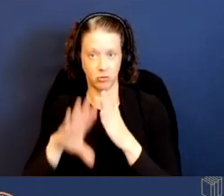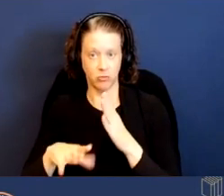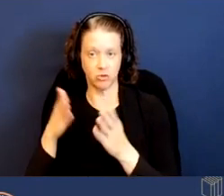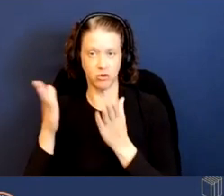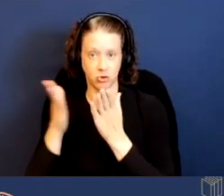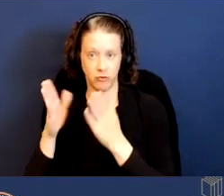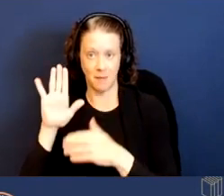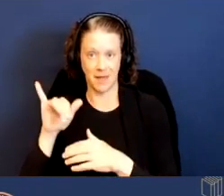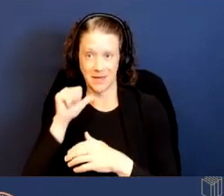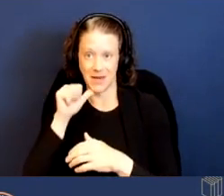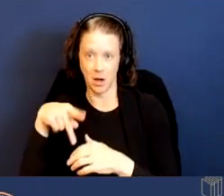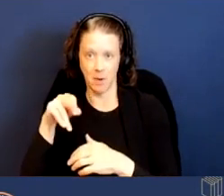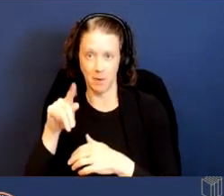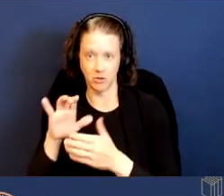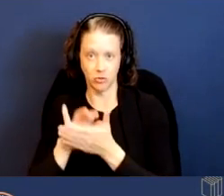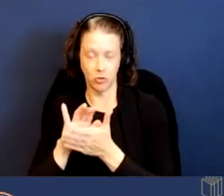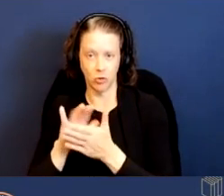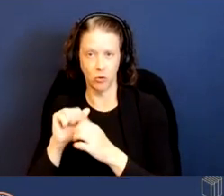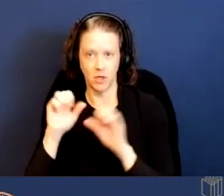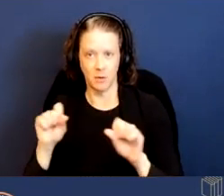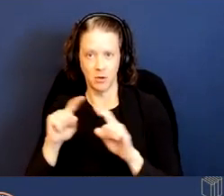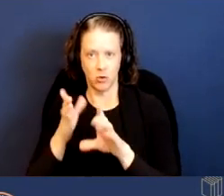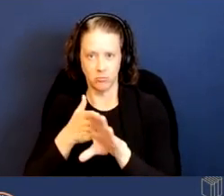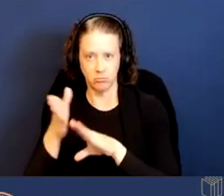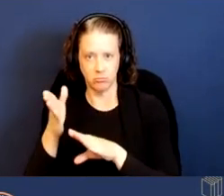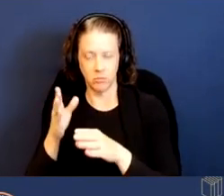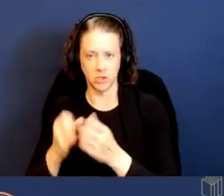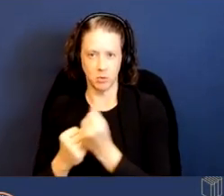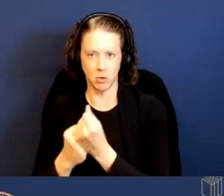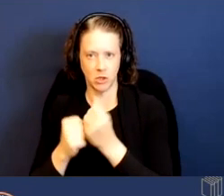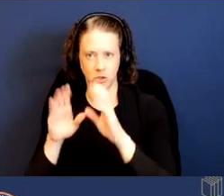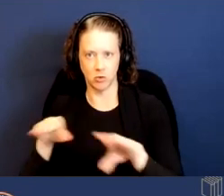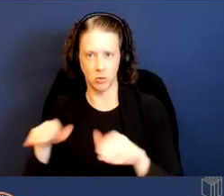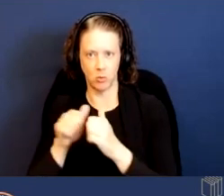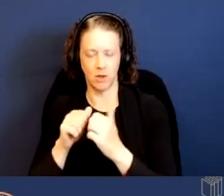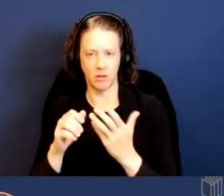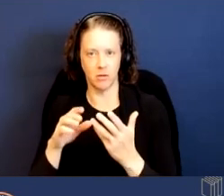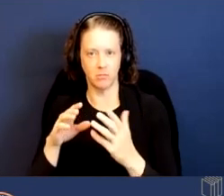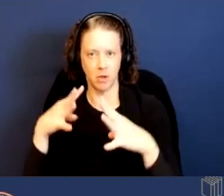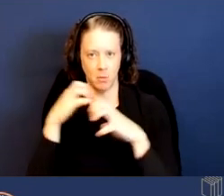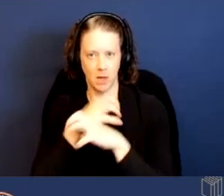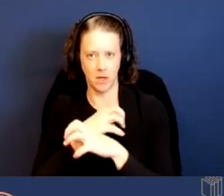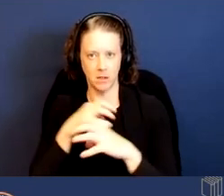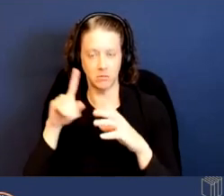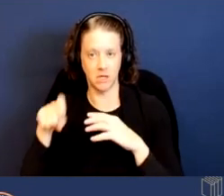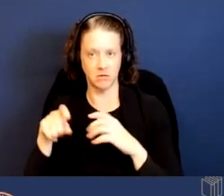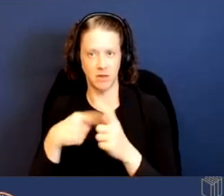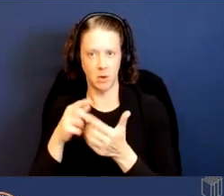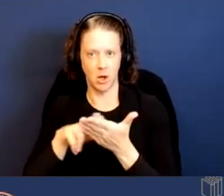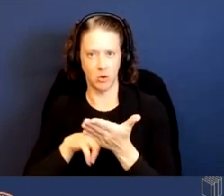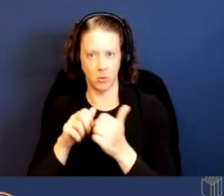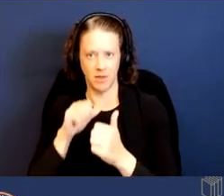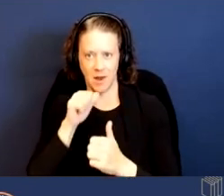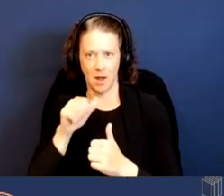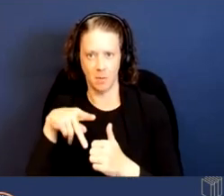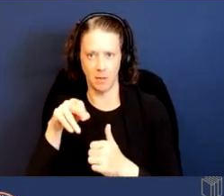able to sort of specialize in supporting students with complex needs. And they'll contract with a non-public school to do that. So that's a little bit